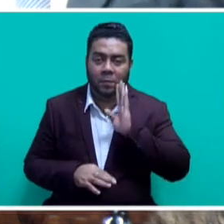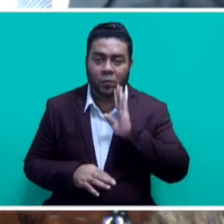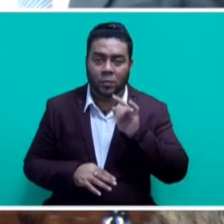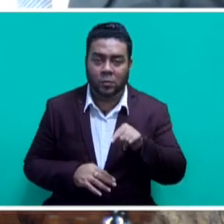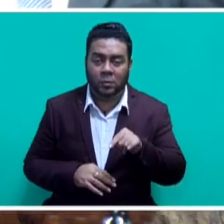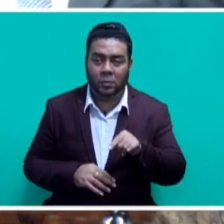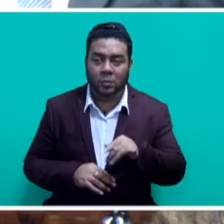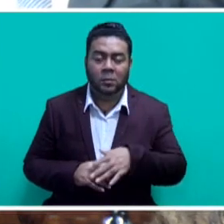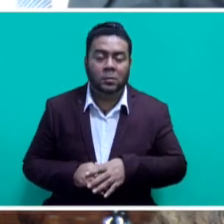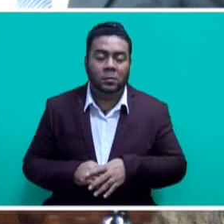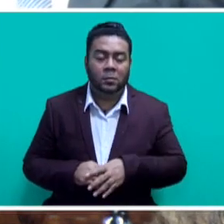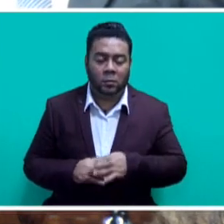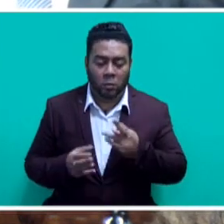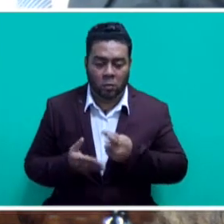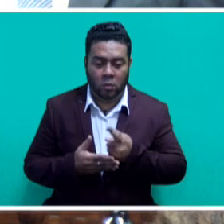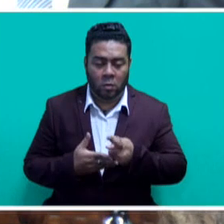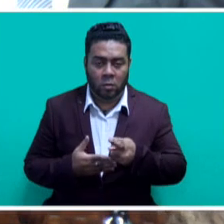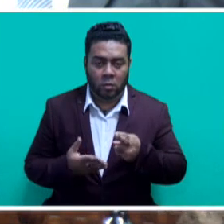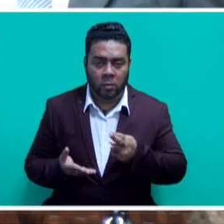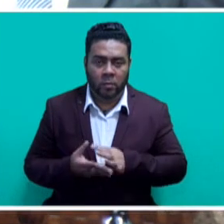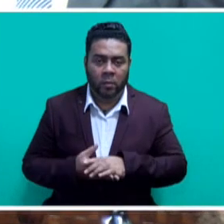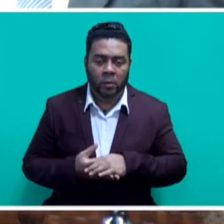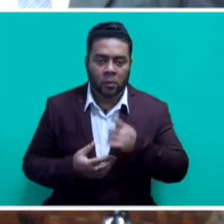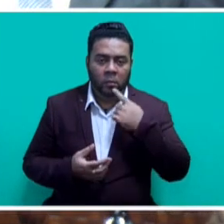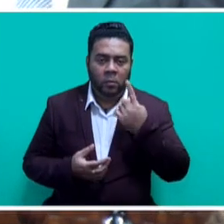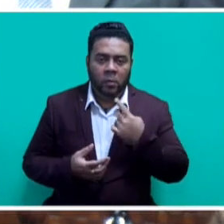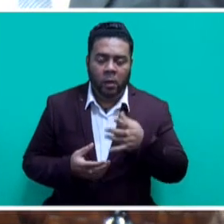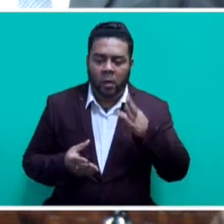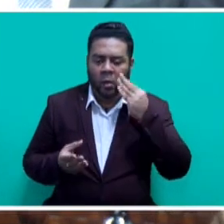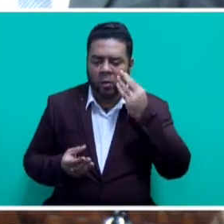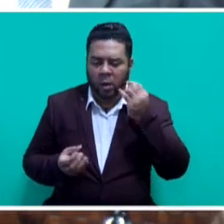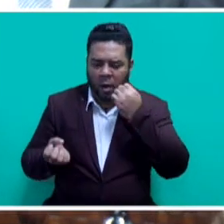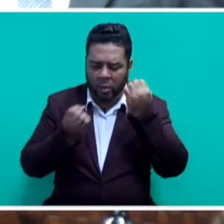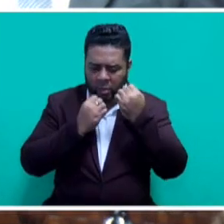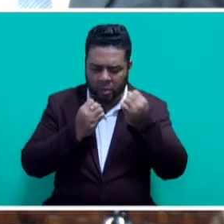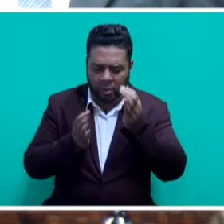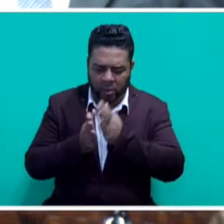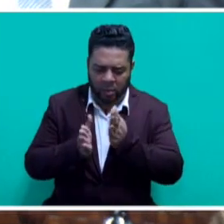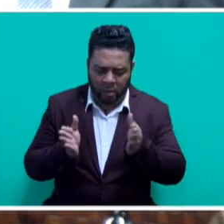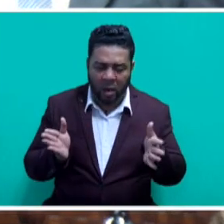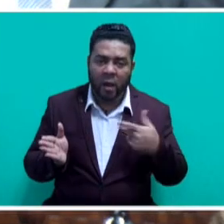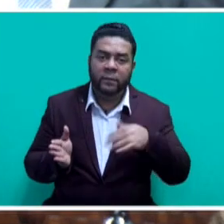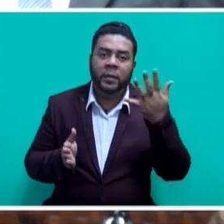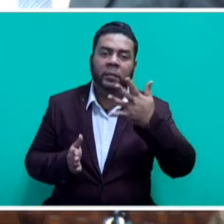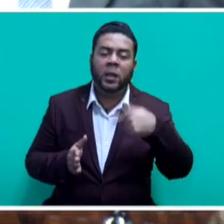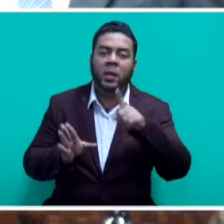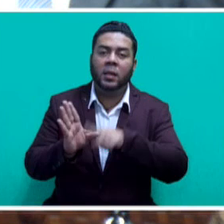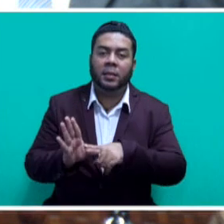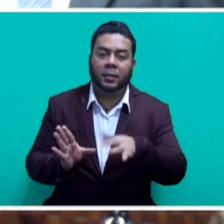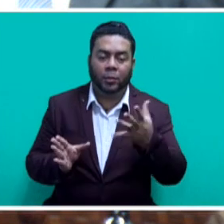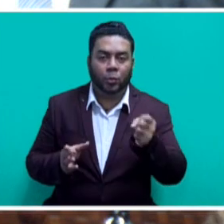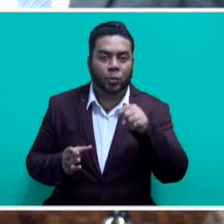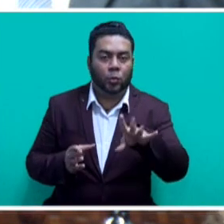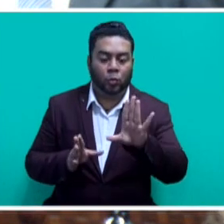if they so understood. And I speak specifically on the sugar industry. They had 15 years, and I must stress 15 years,